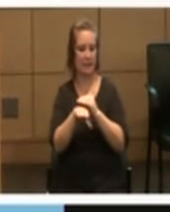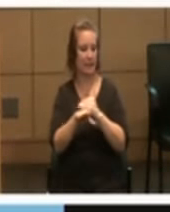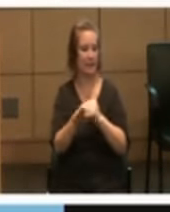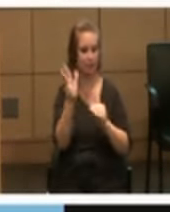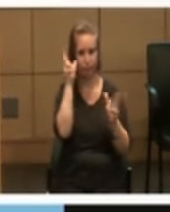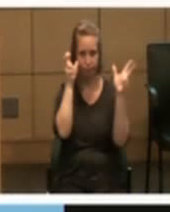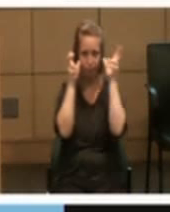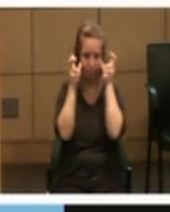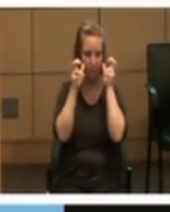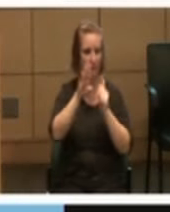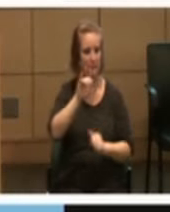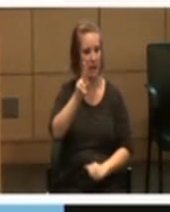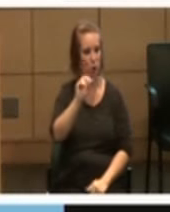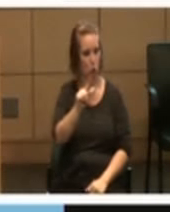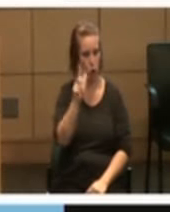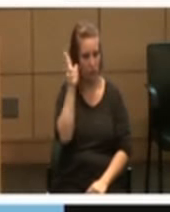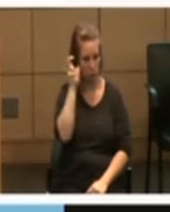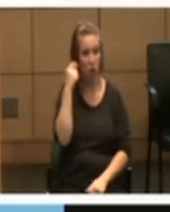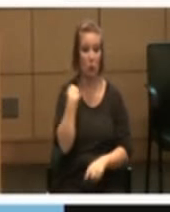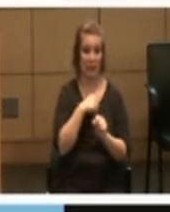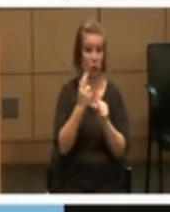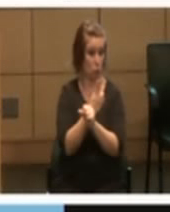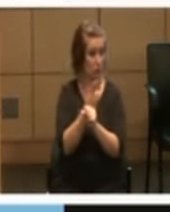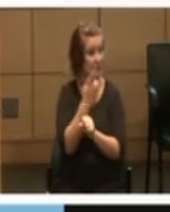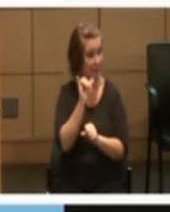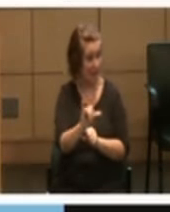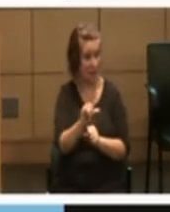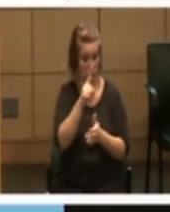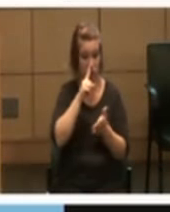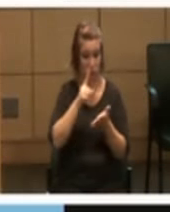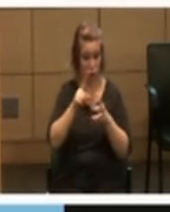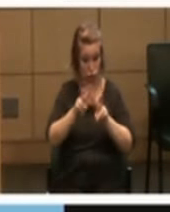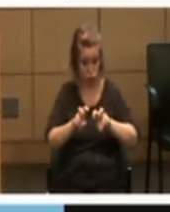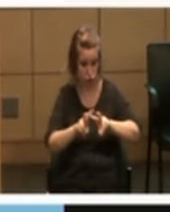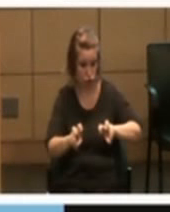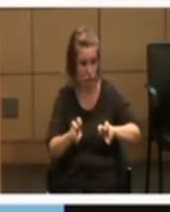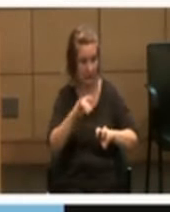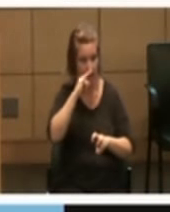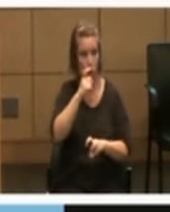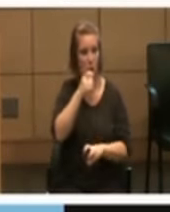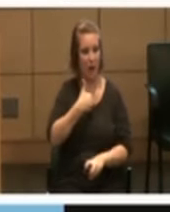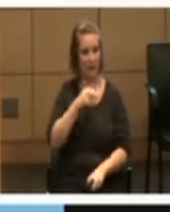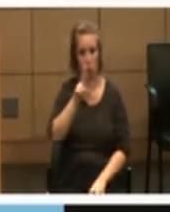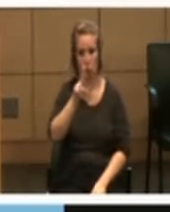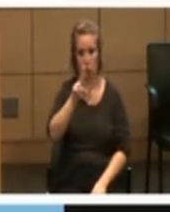that we can use to test children who actually have unilateral hearing loss.